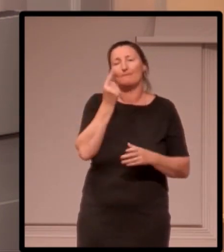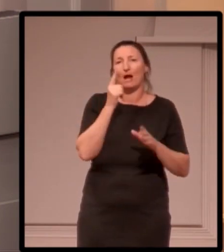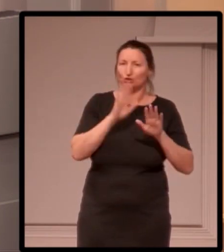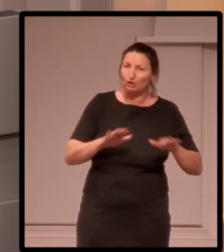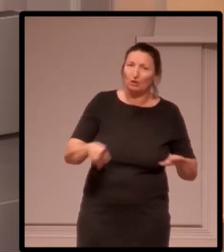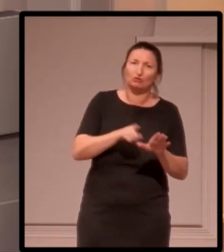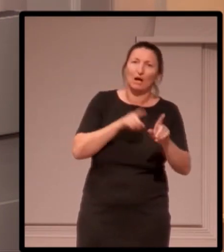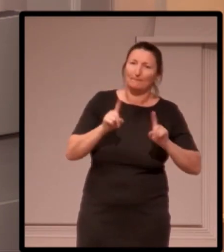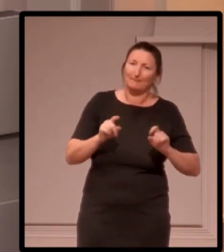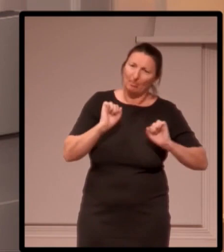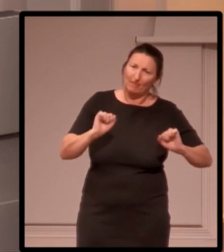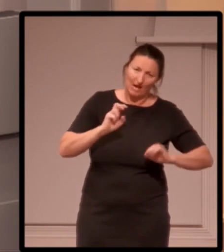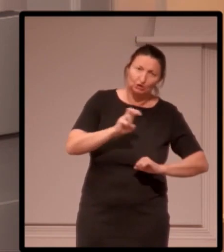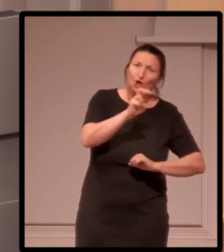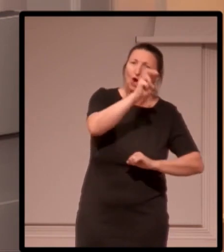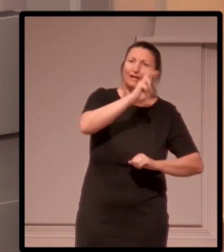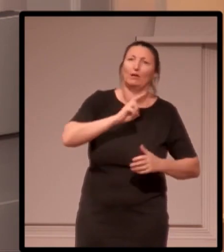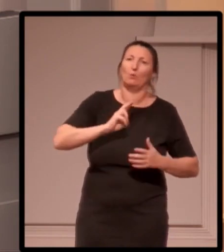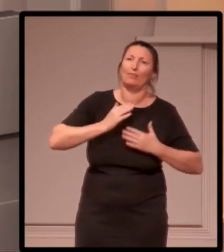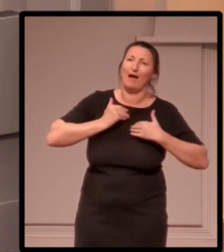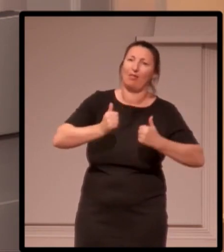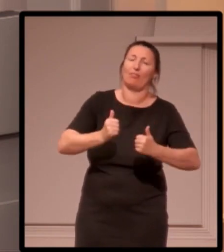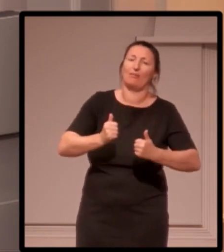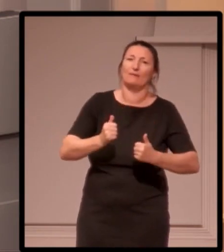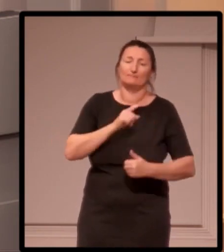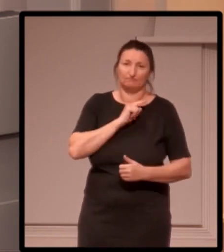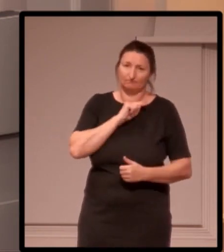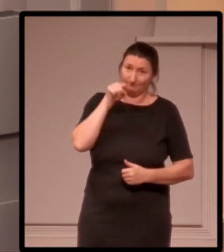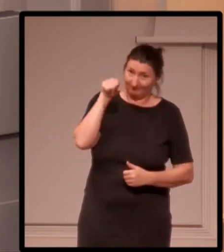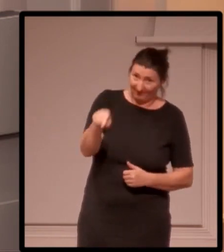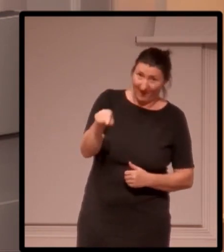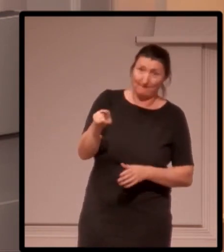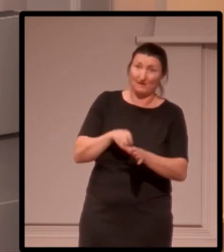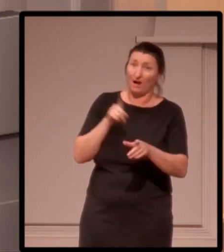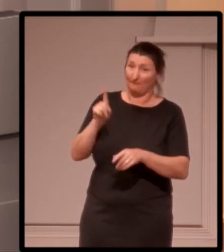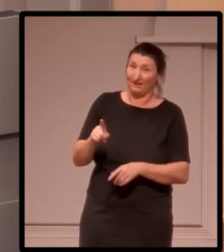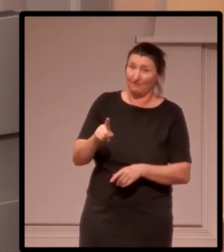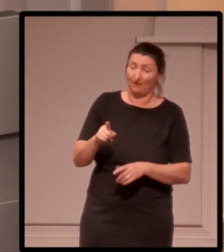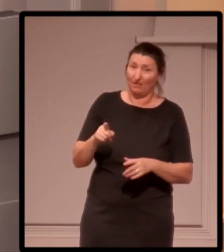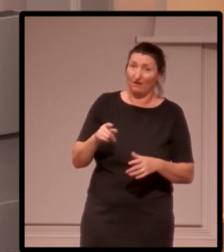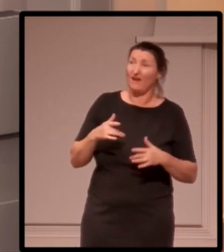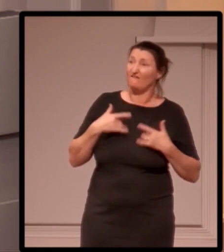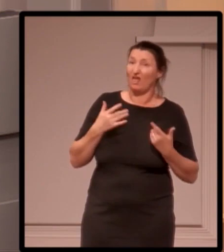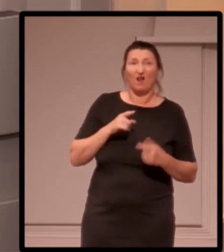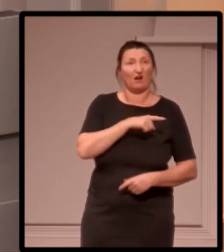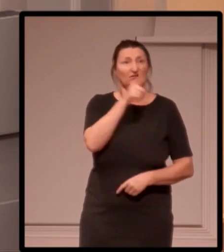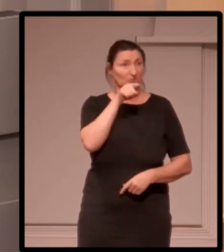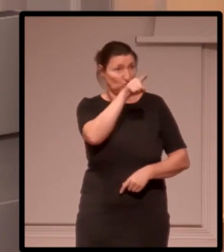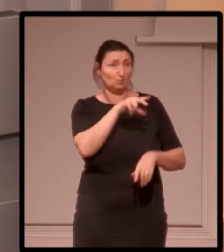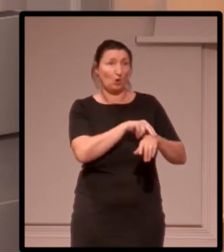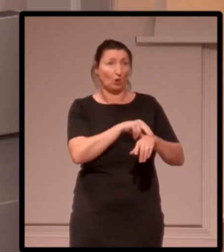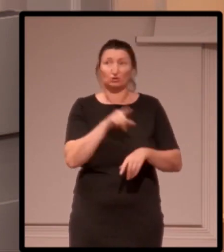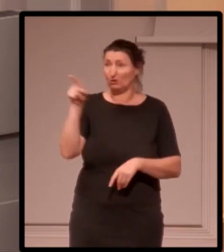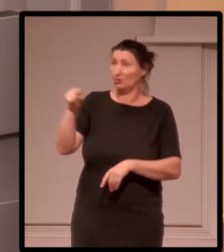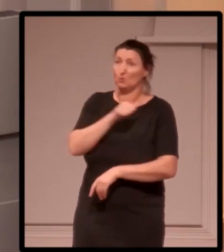people are within their journey in health. Because actually for them, what they've told us before is actually everyone's kind of a doctor or everyone's a nurse. They